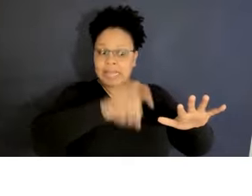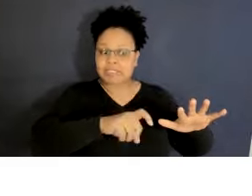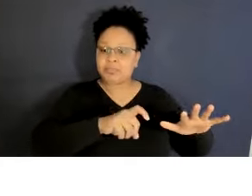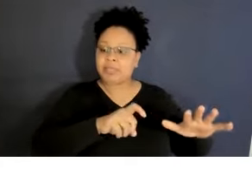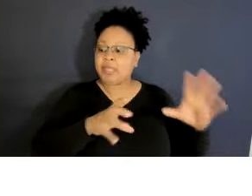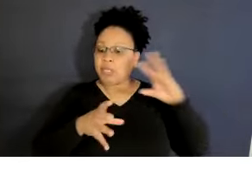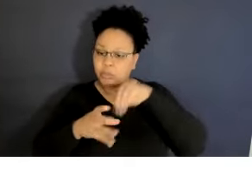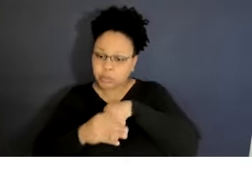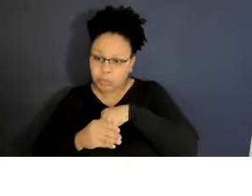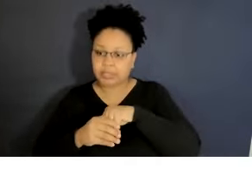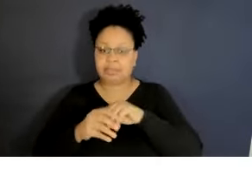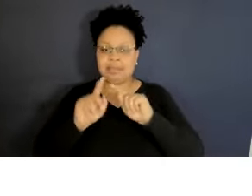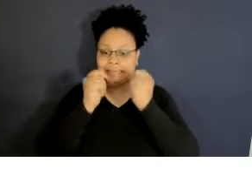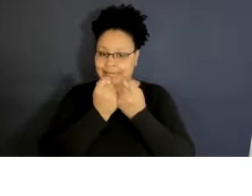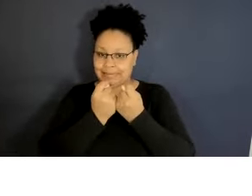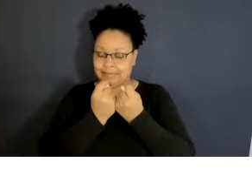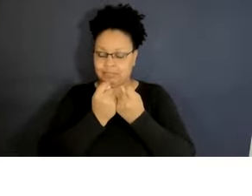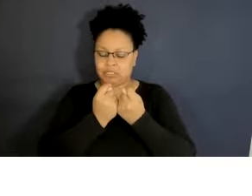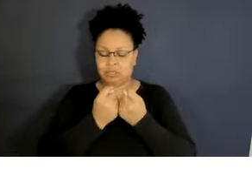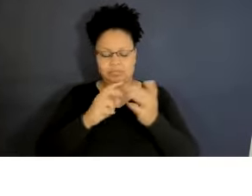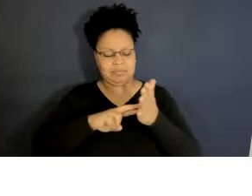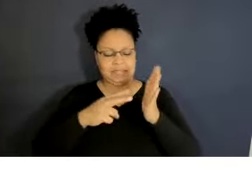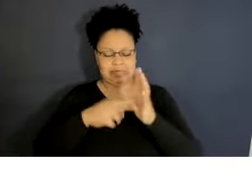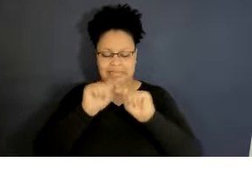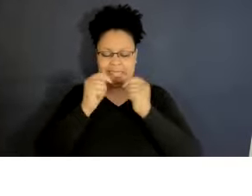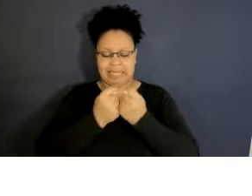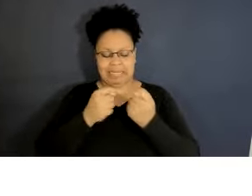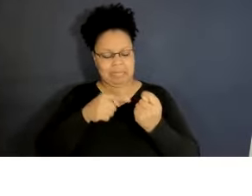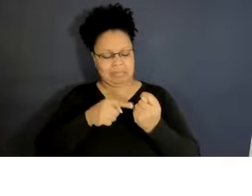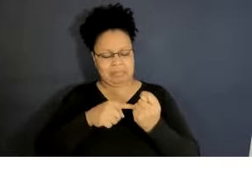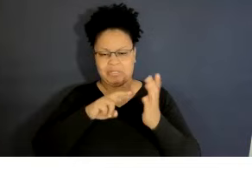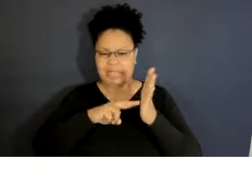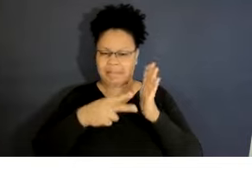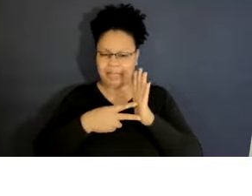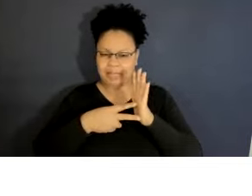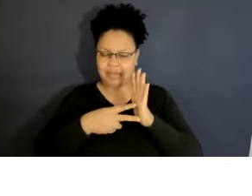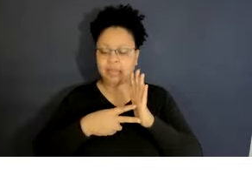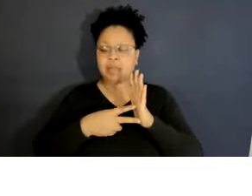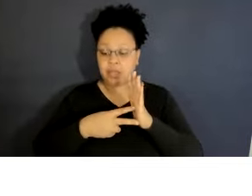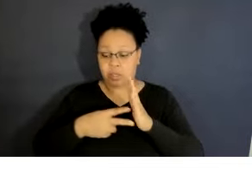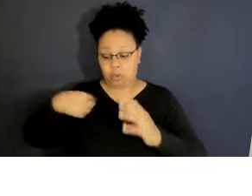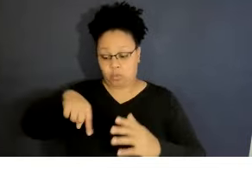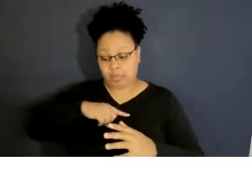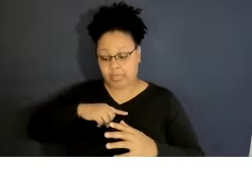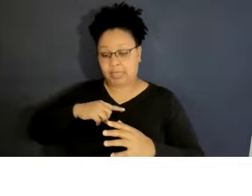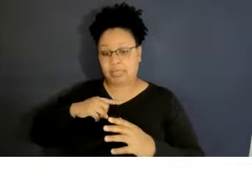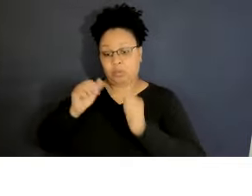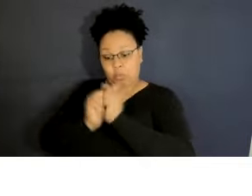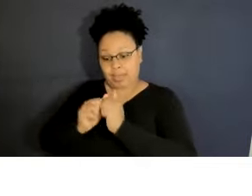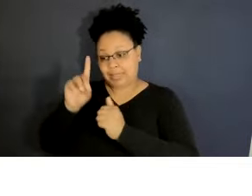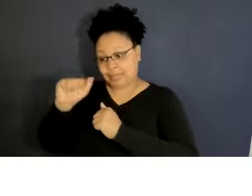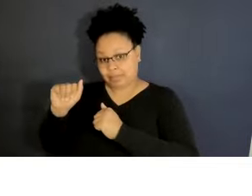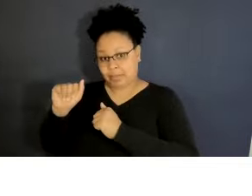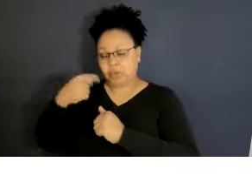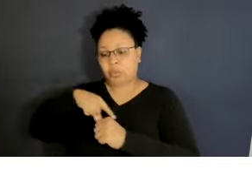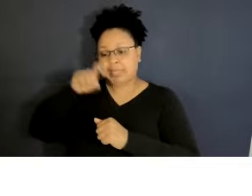And what I mean by working a team, as people with disabilities work together, we have to also make ourselves be a part